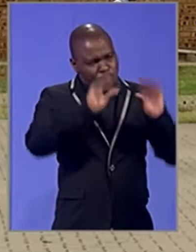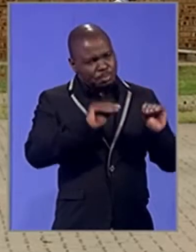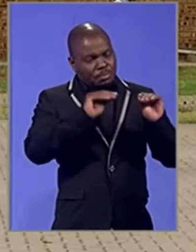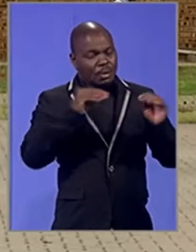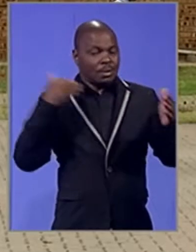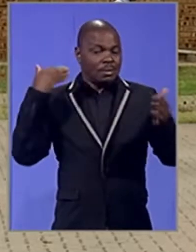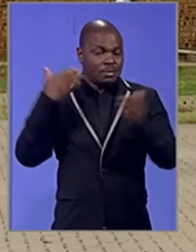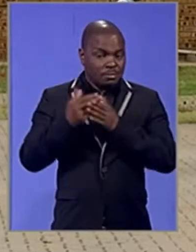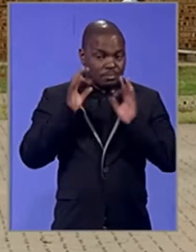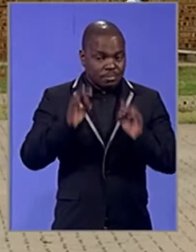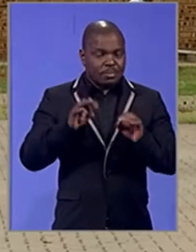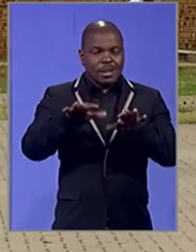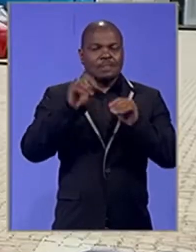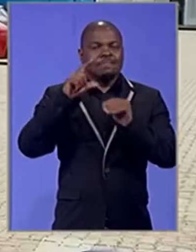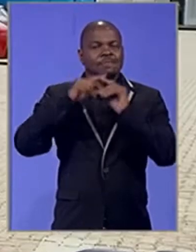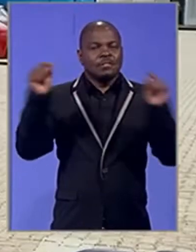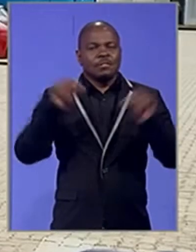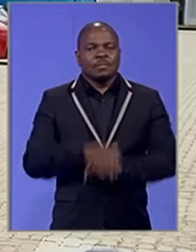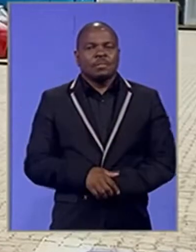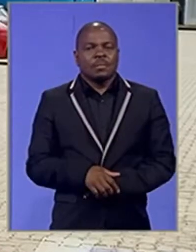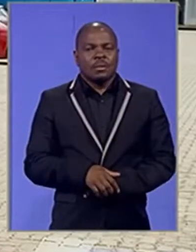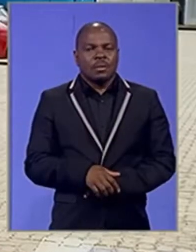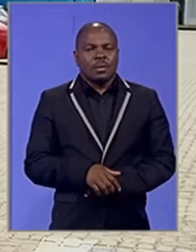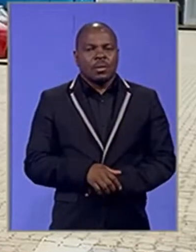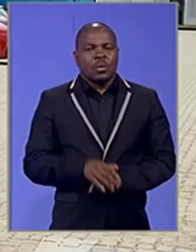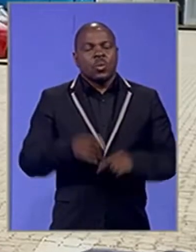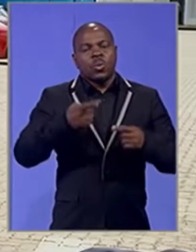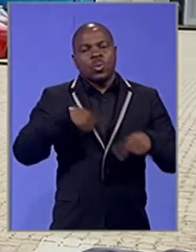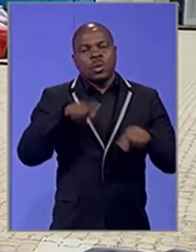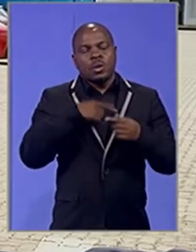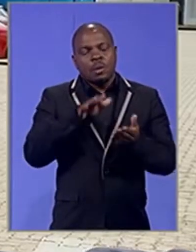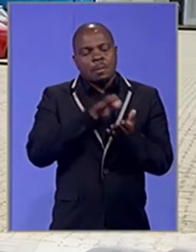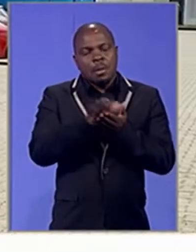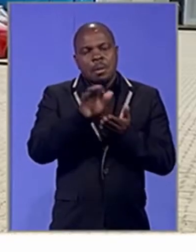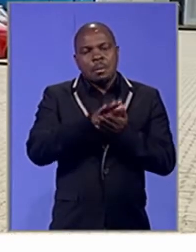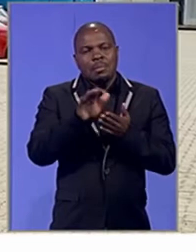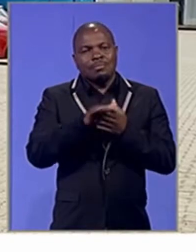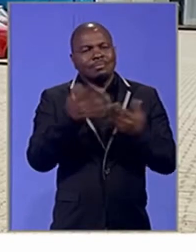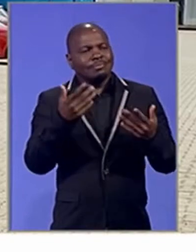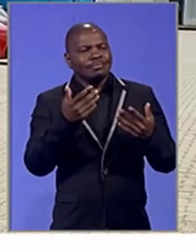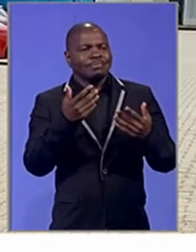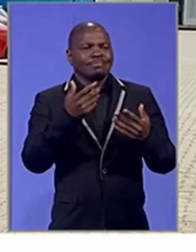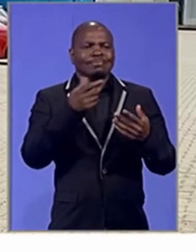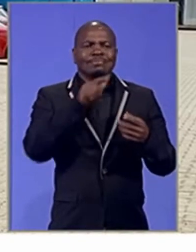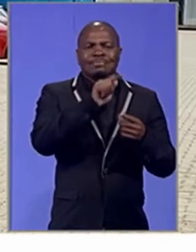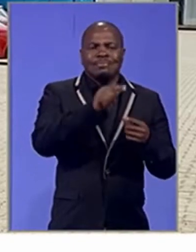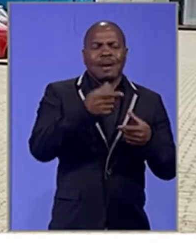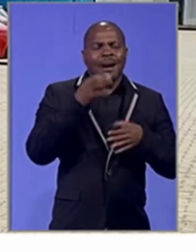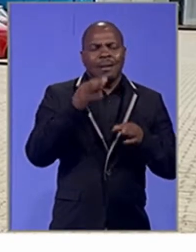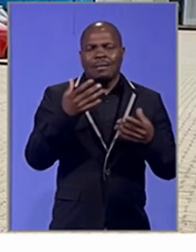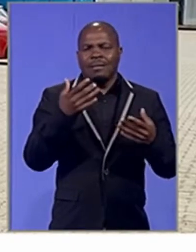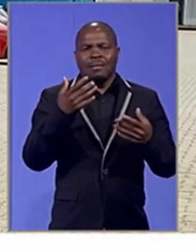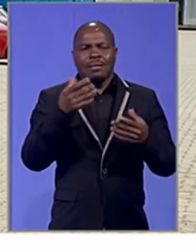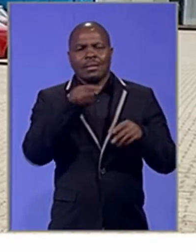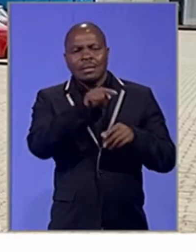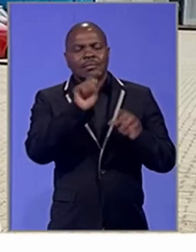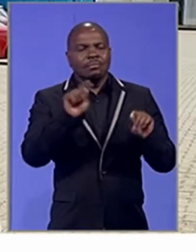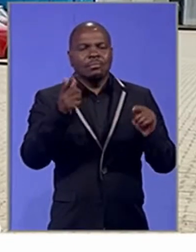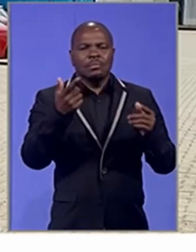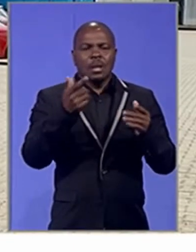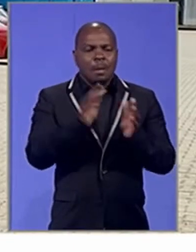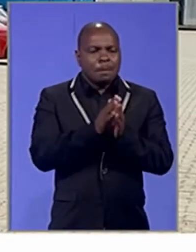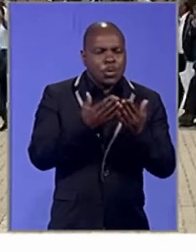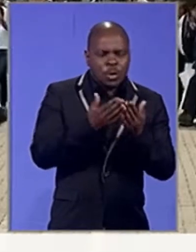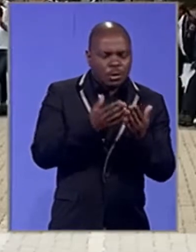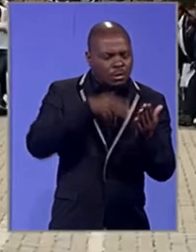ba ditlhatlhobo. Di hard copy ga di dintsi mo di subjecteng tse bana ba di dirang a ba kgone go bula dibuka ge go